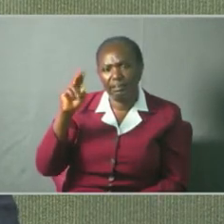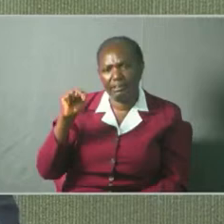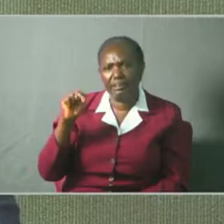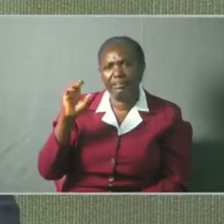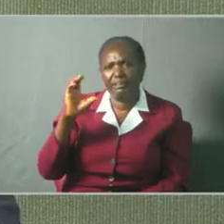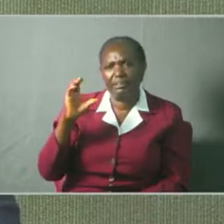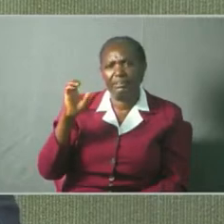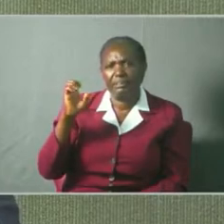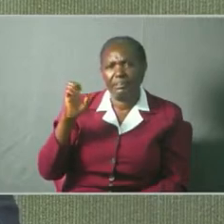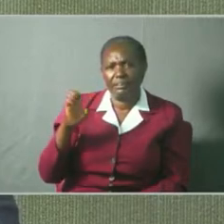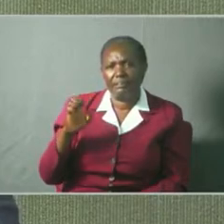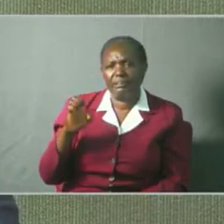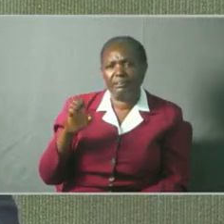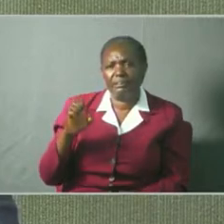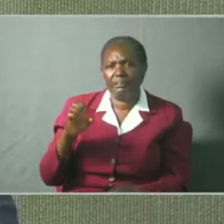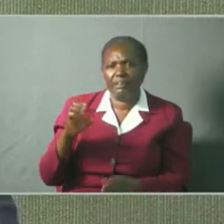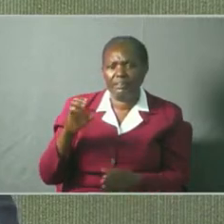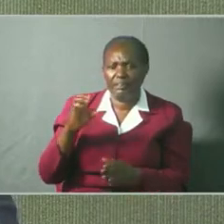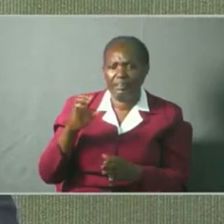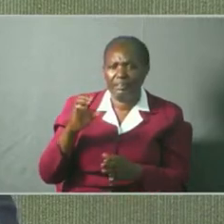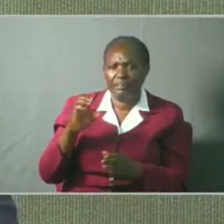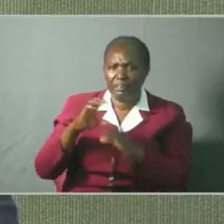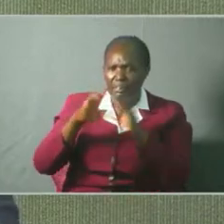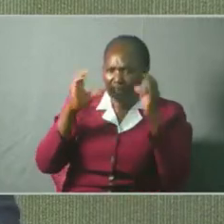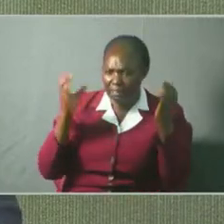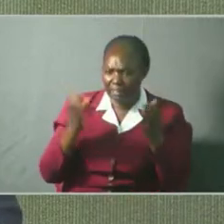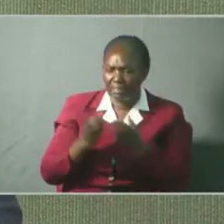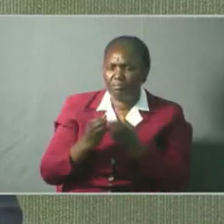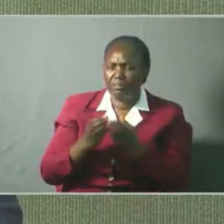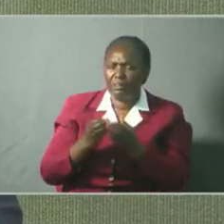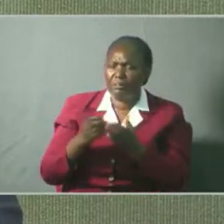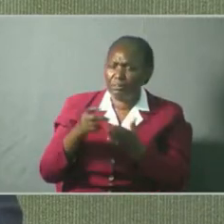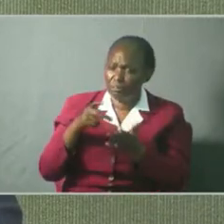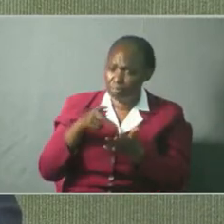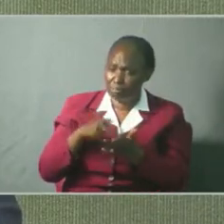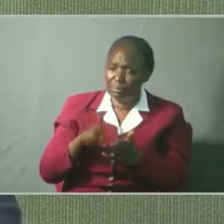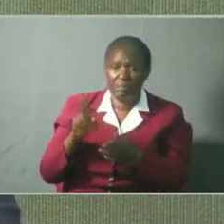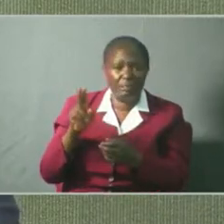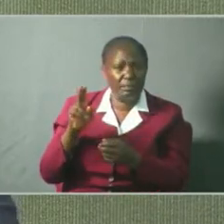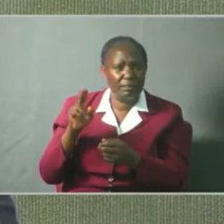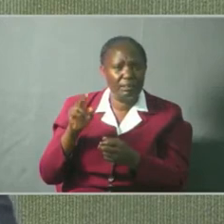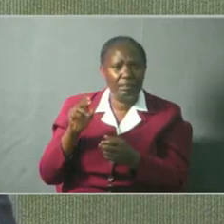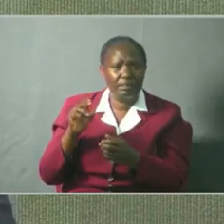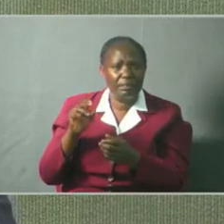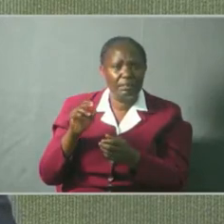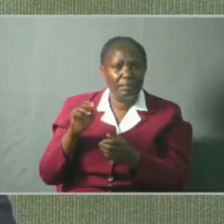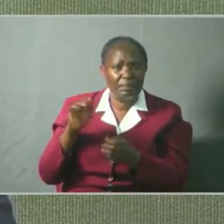Imagine the cost of being admitted in hospital. I really did not have the finances